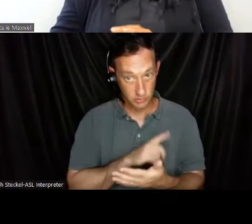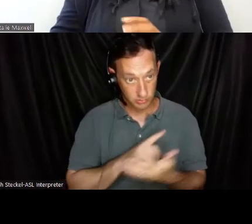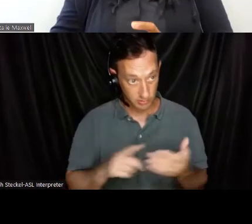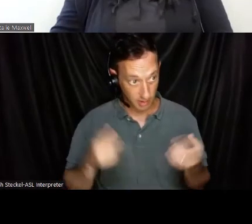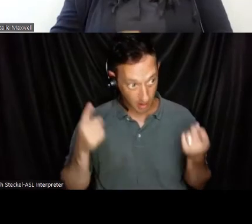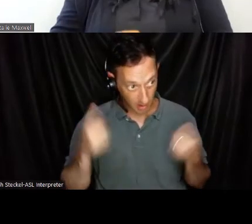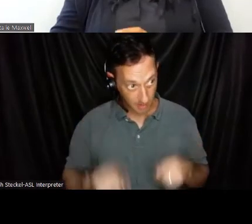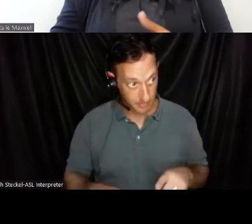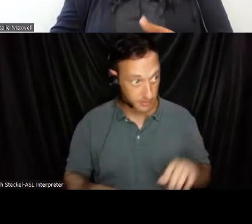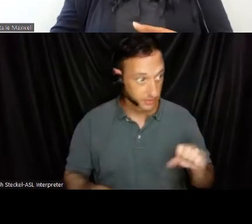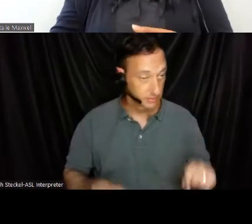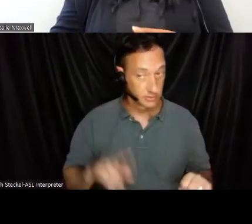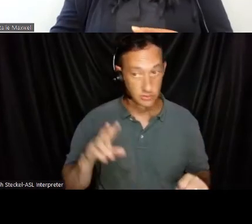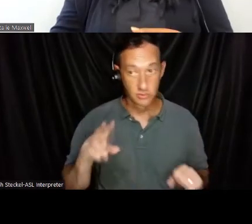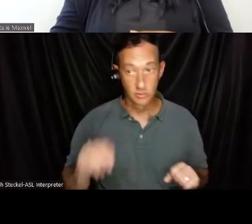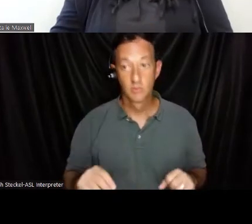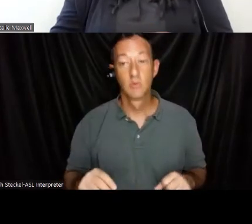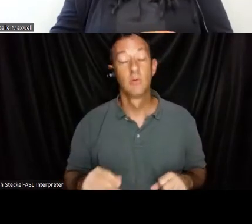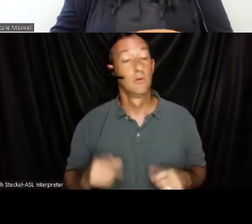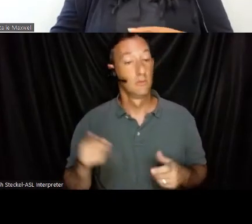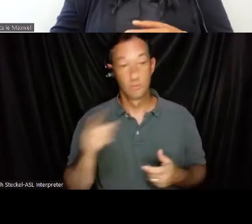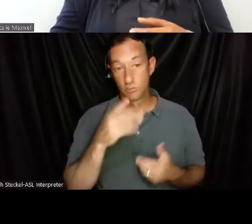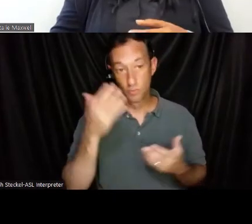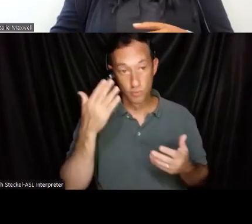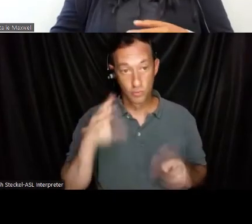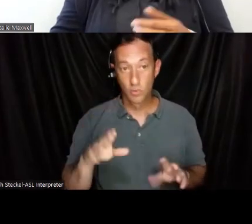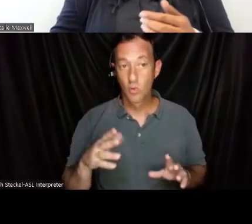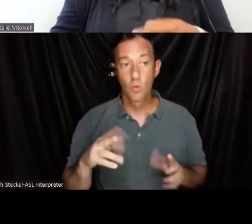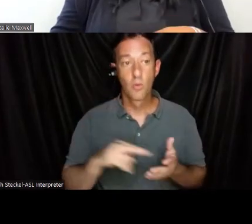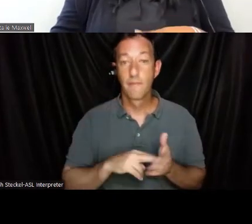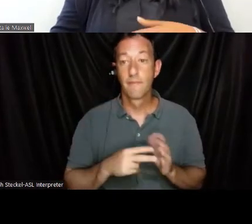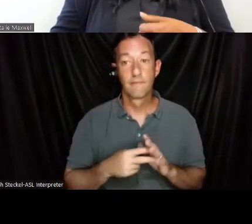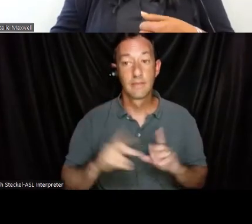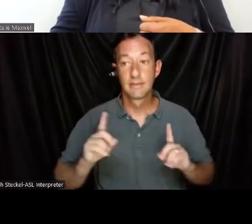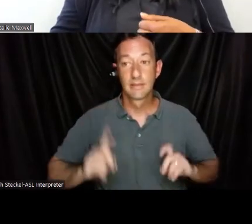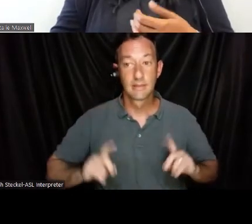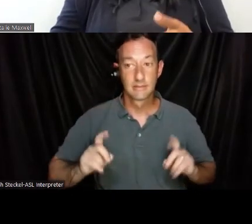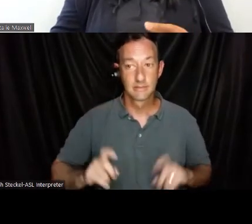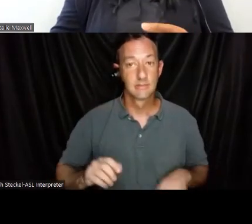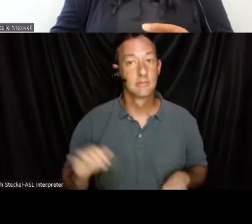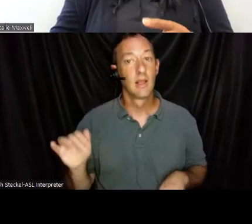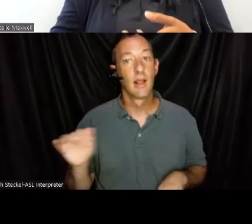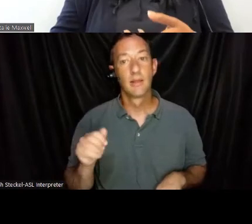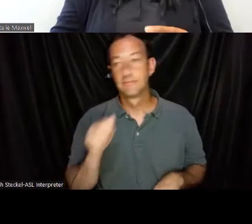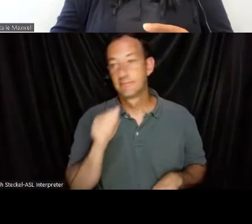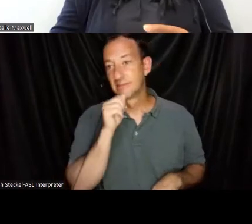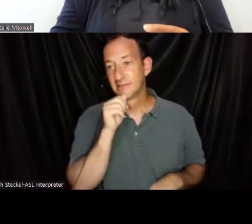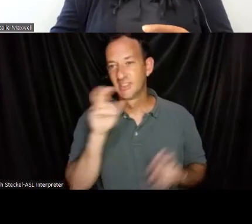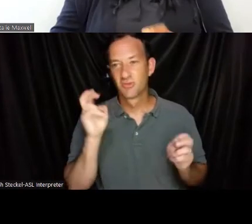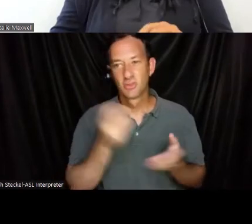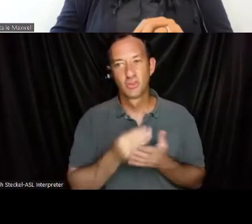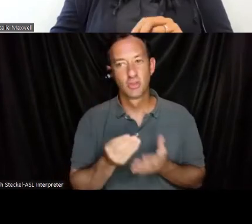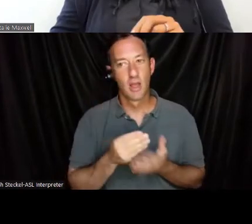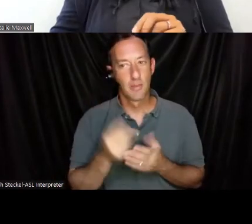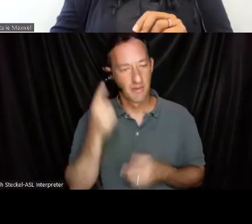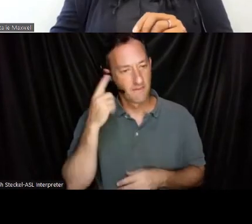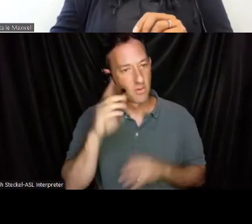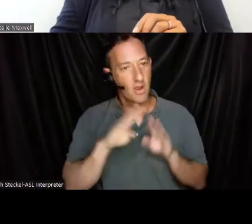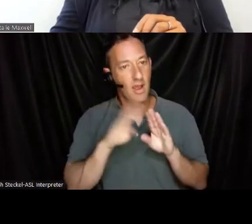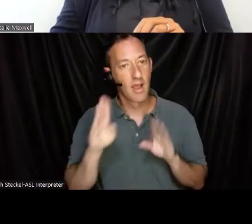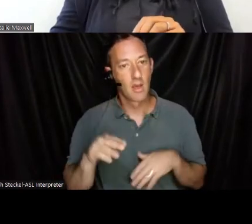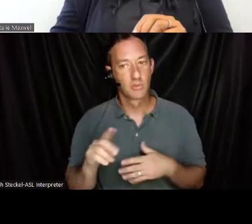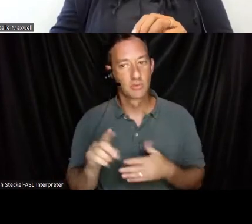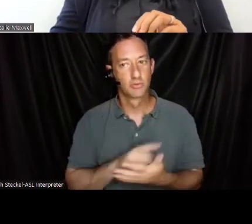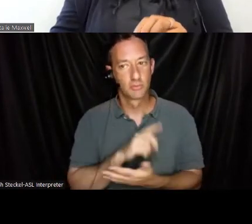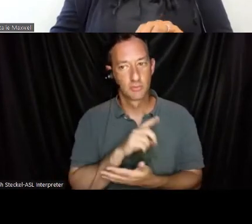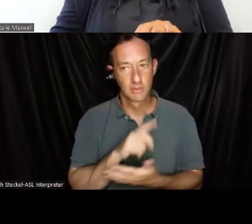And so for anyone who's not familiar with the idea of testing, it's basically like it's a secret shopper for housing discrimination.